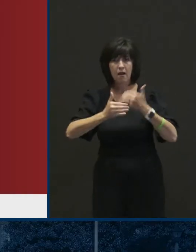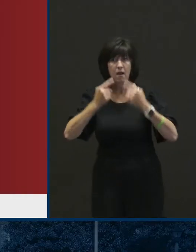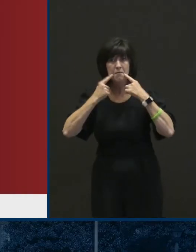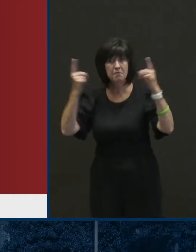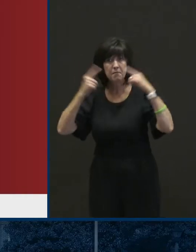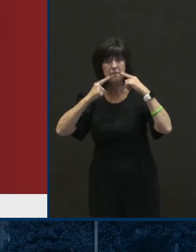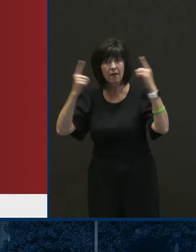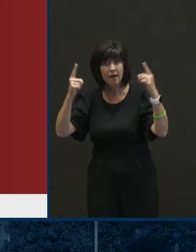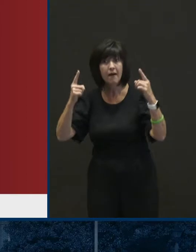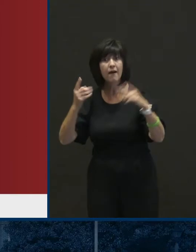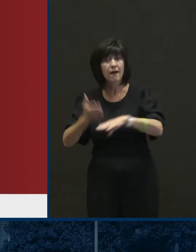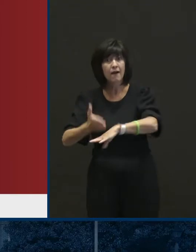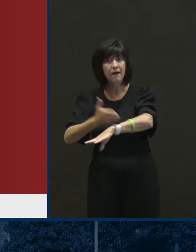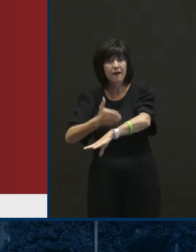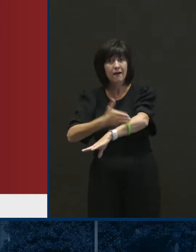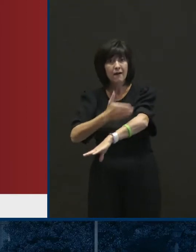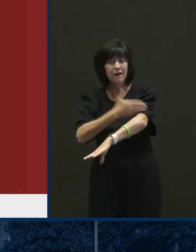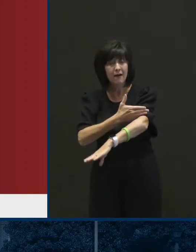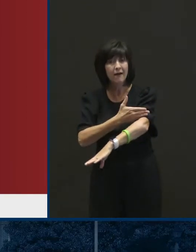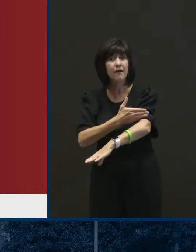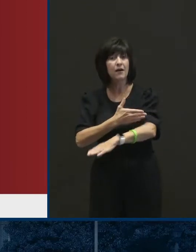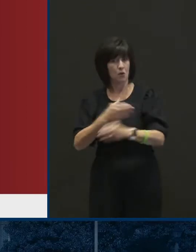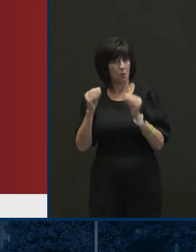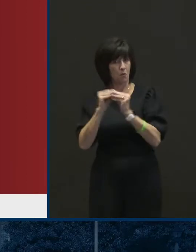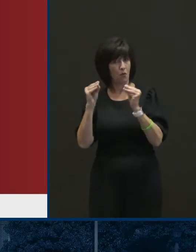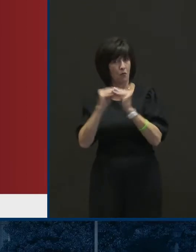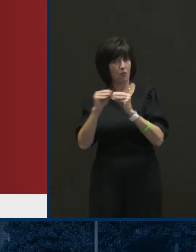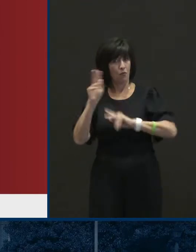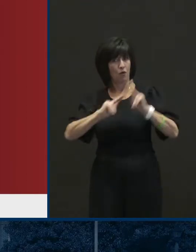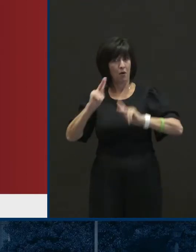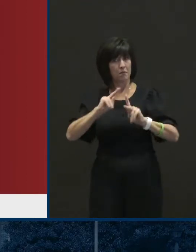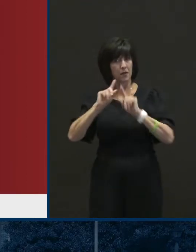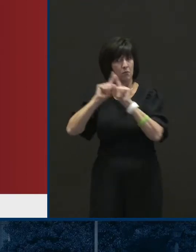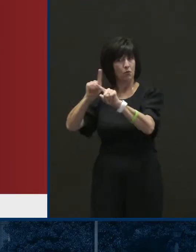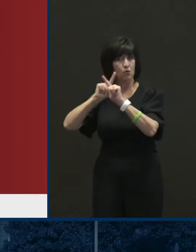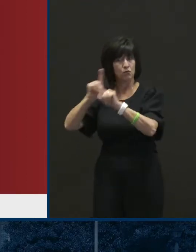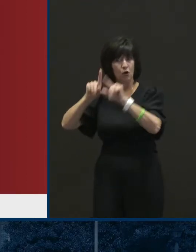down, and we were having a lot more people tested, which of course helps